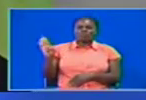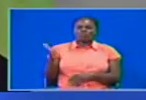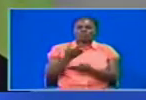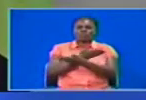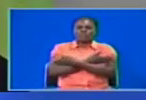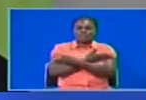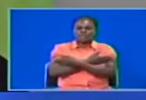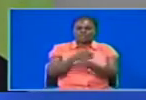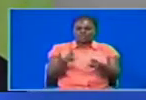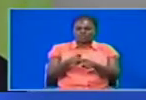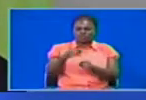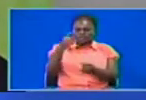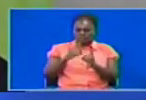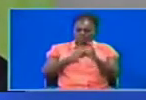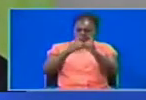money will be